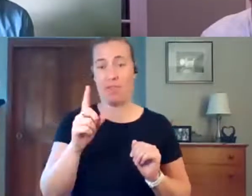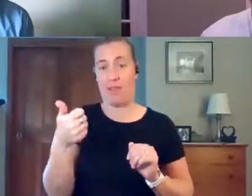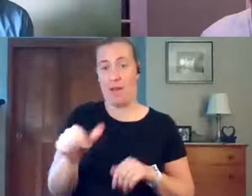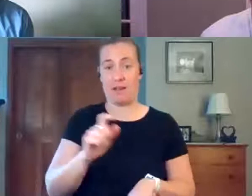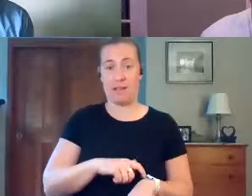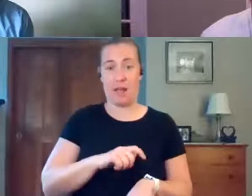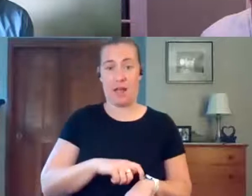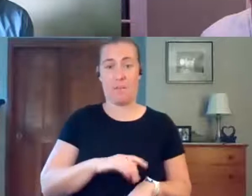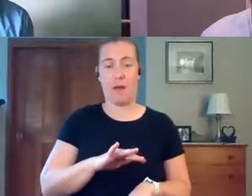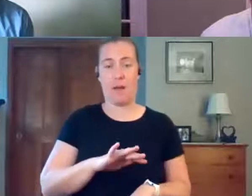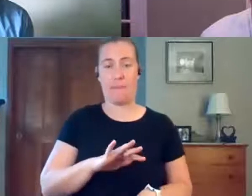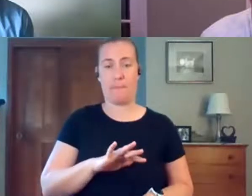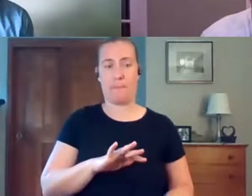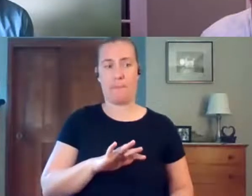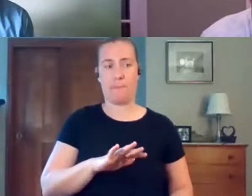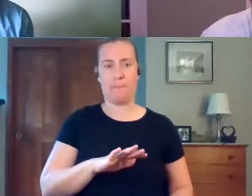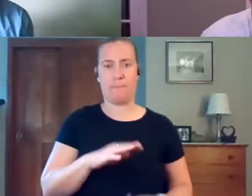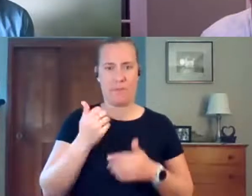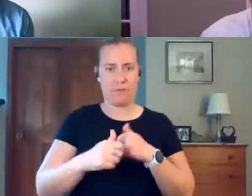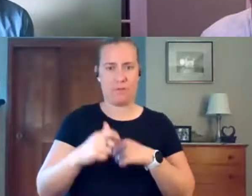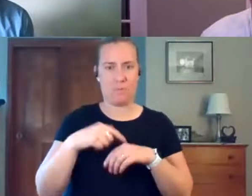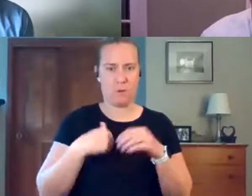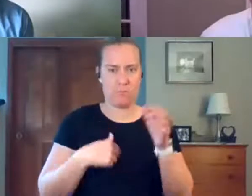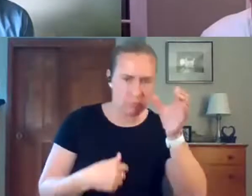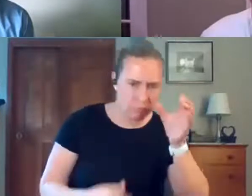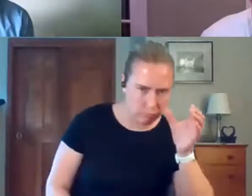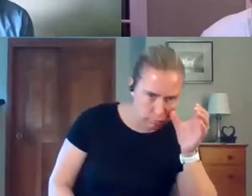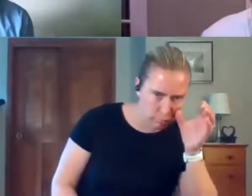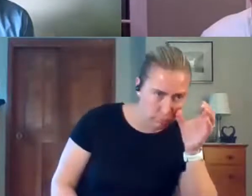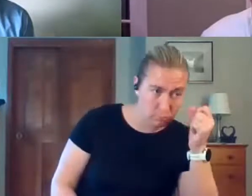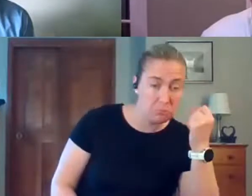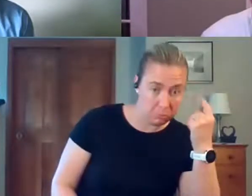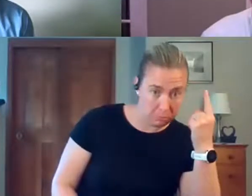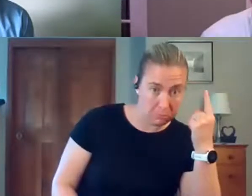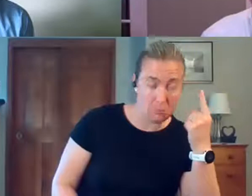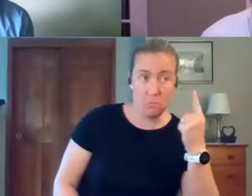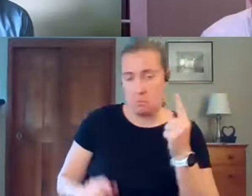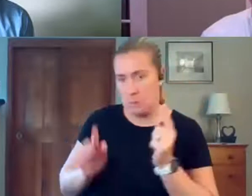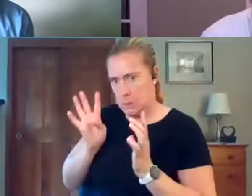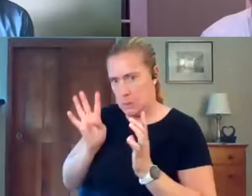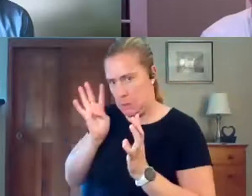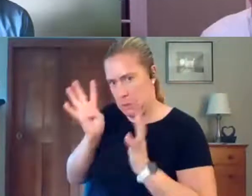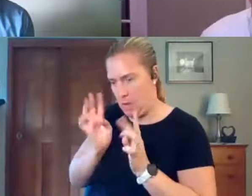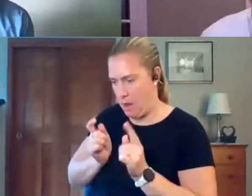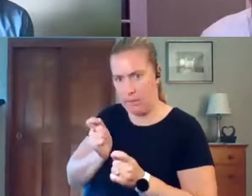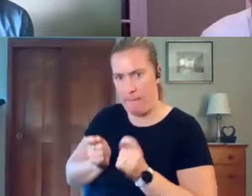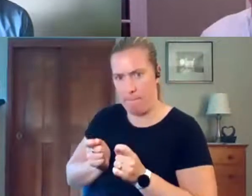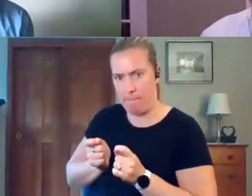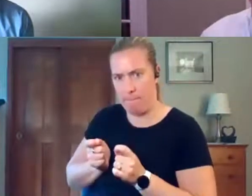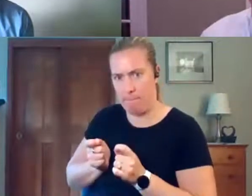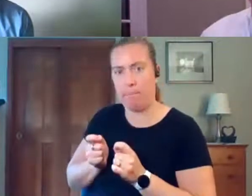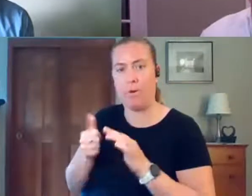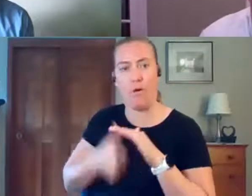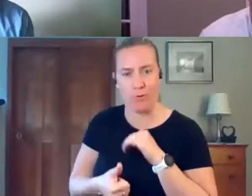we listened and heard and got creative about adapting, in the context of that R34,